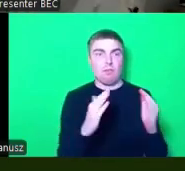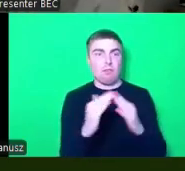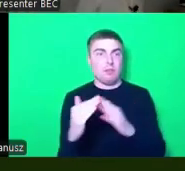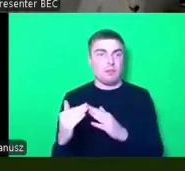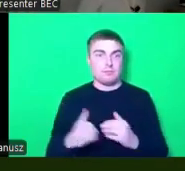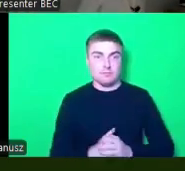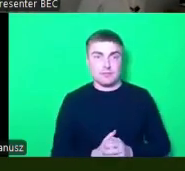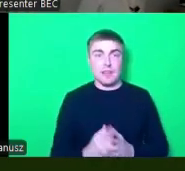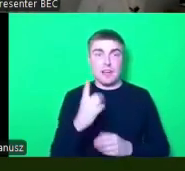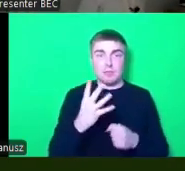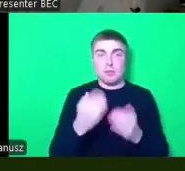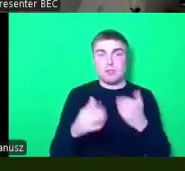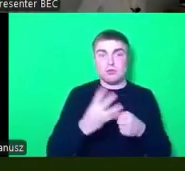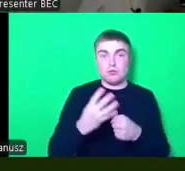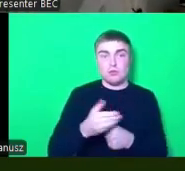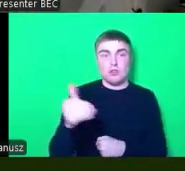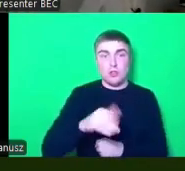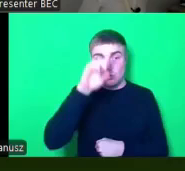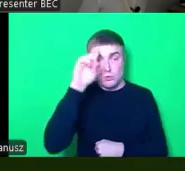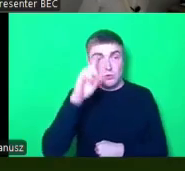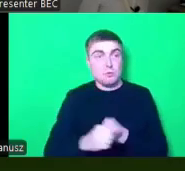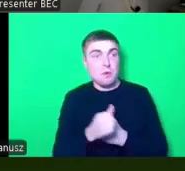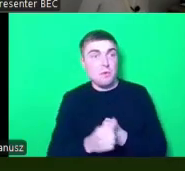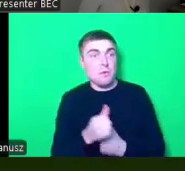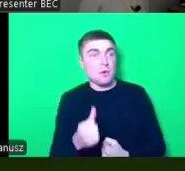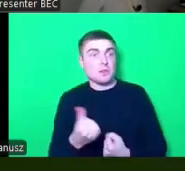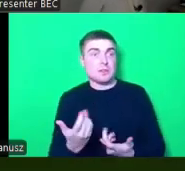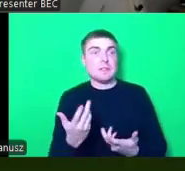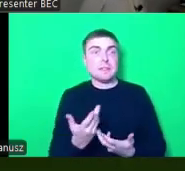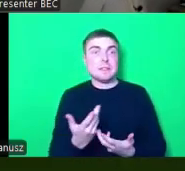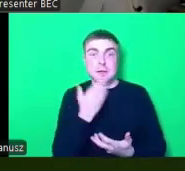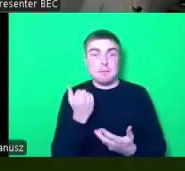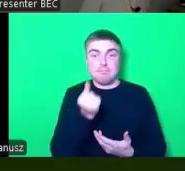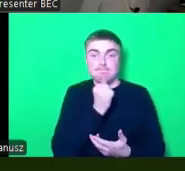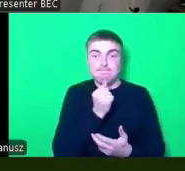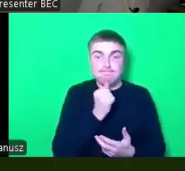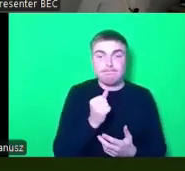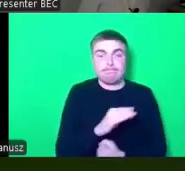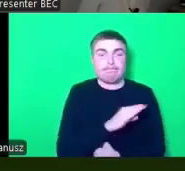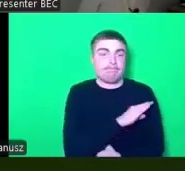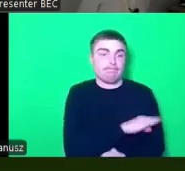cities which lack green and which in fact are killing their citizens.